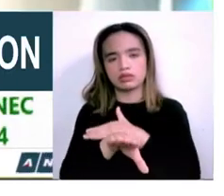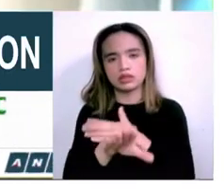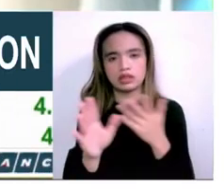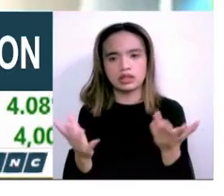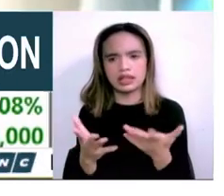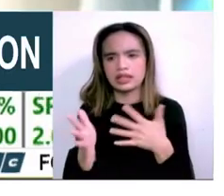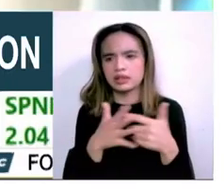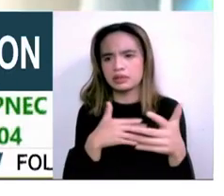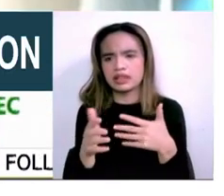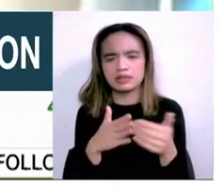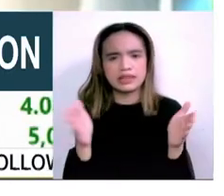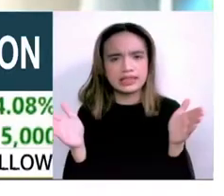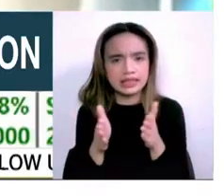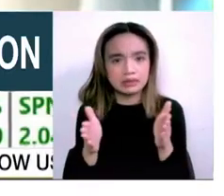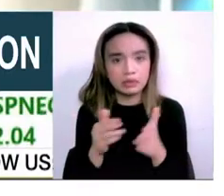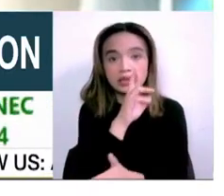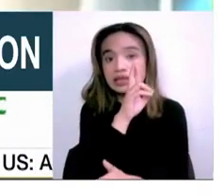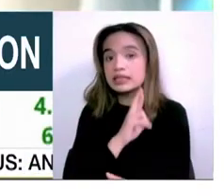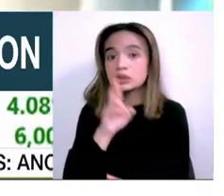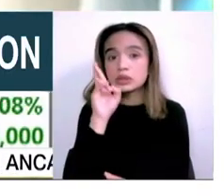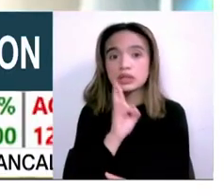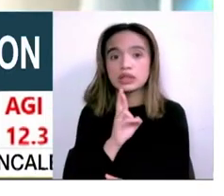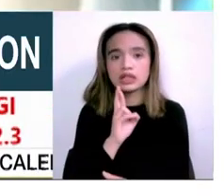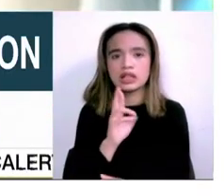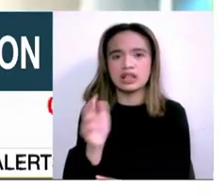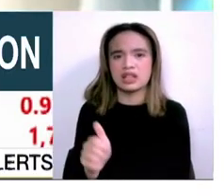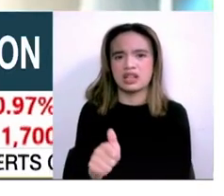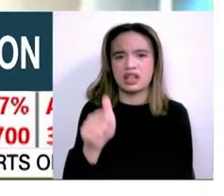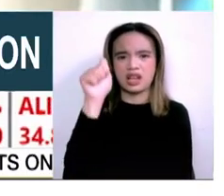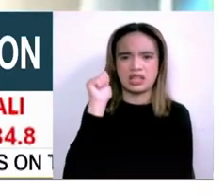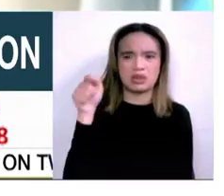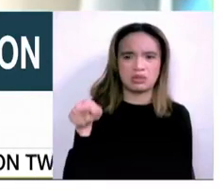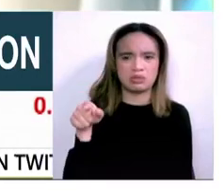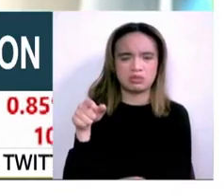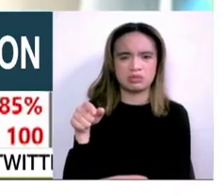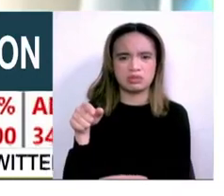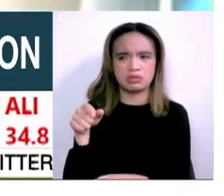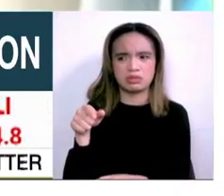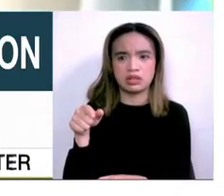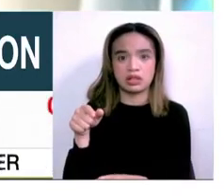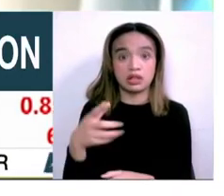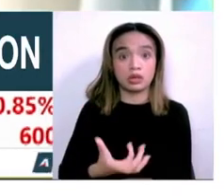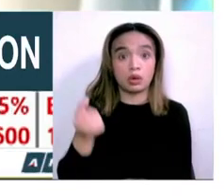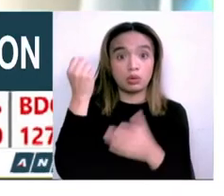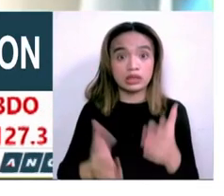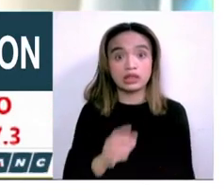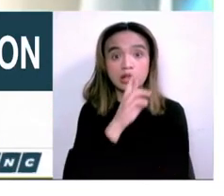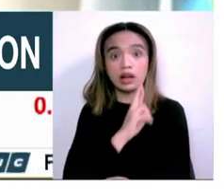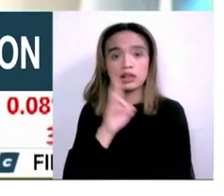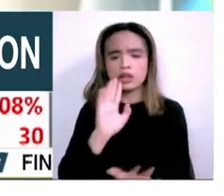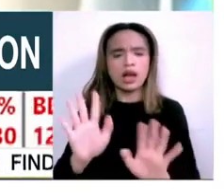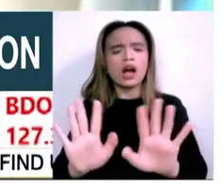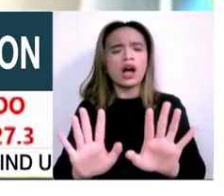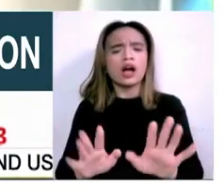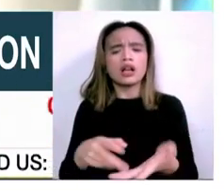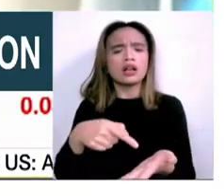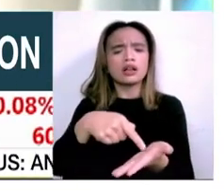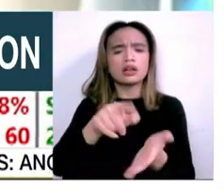maliit lang restaurant, ayaw nga magpabayad noong may-ari na restaurant. But we declined, sabi namin, hindi